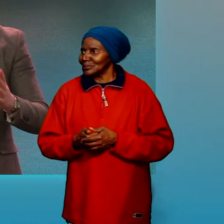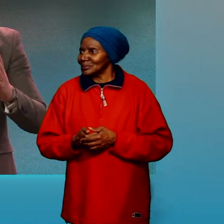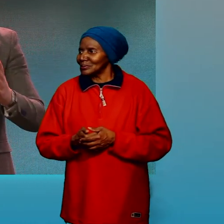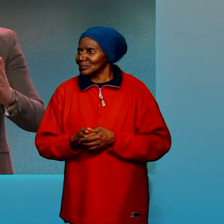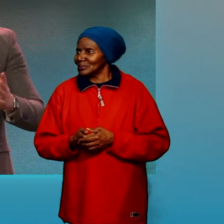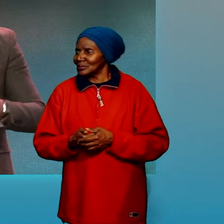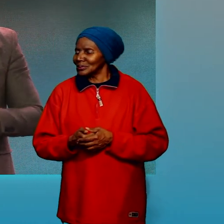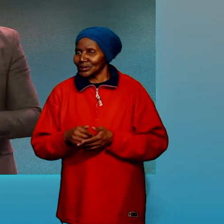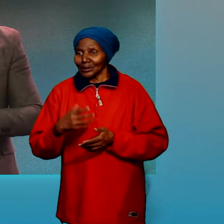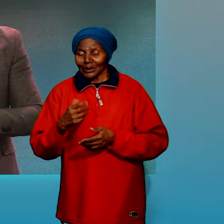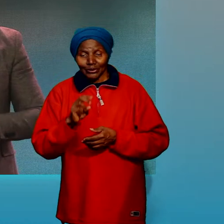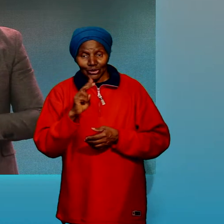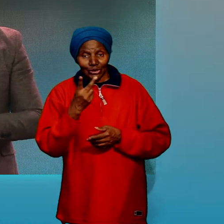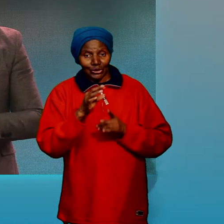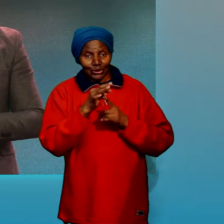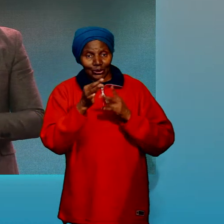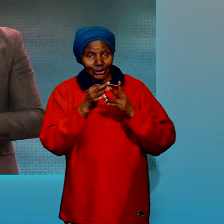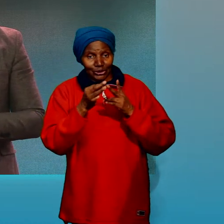Are you abiding?